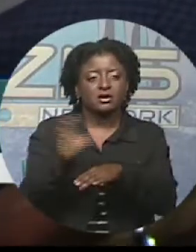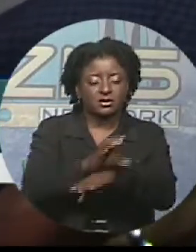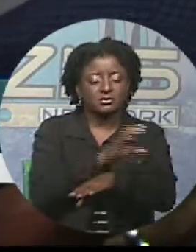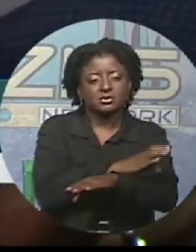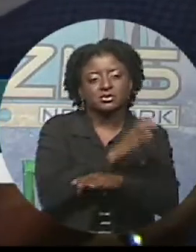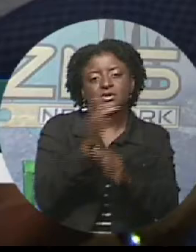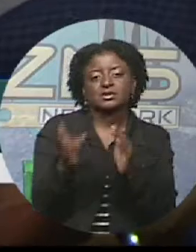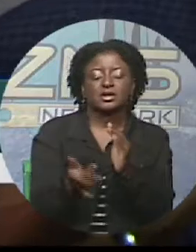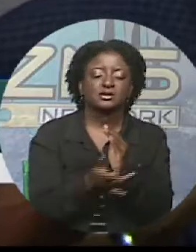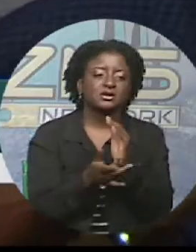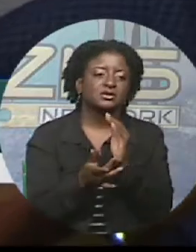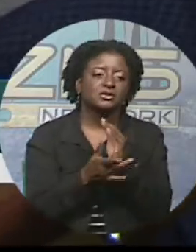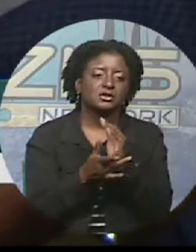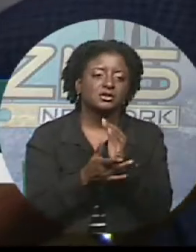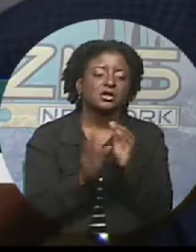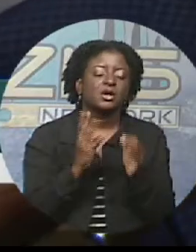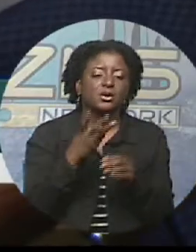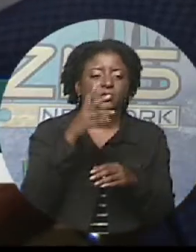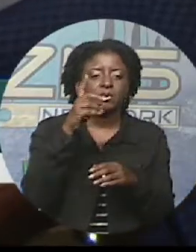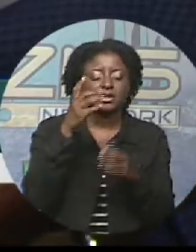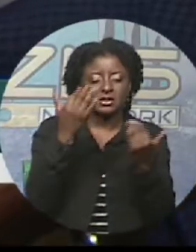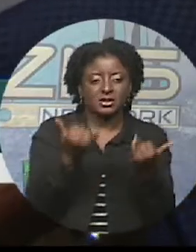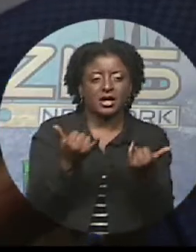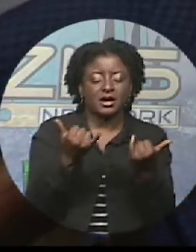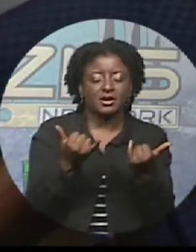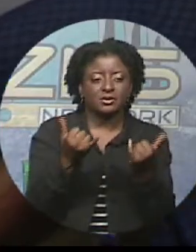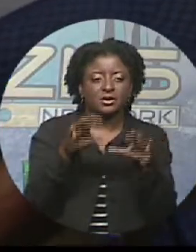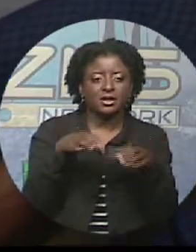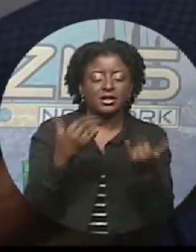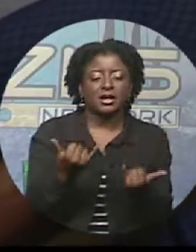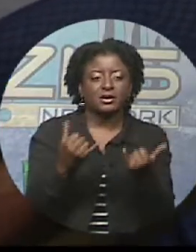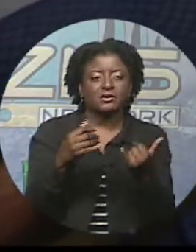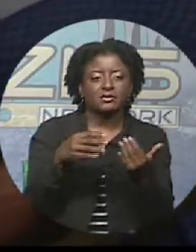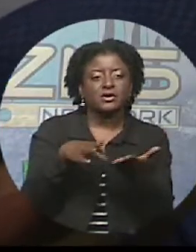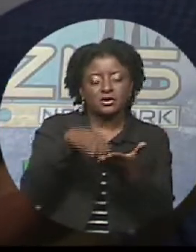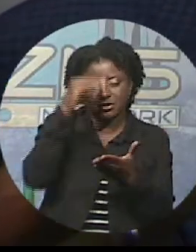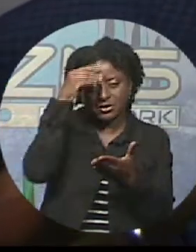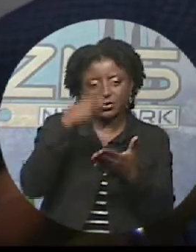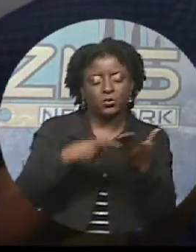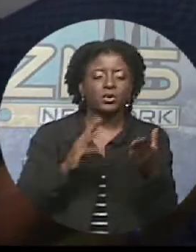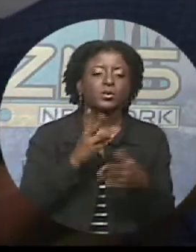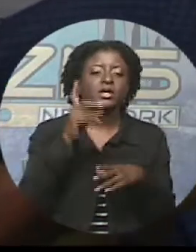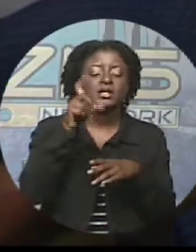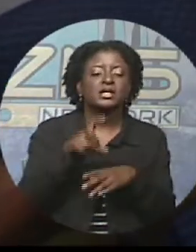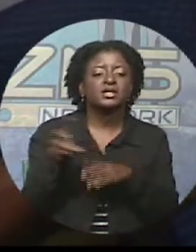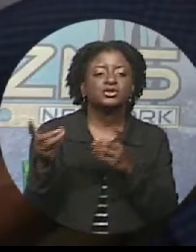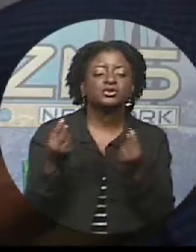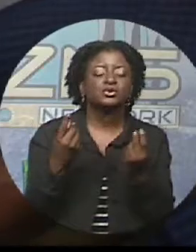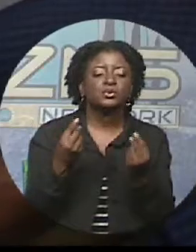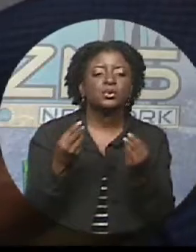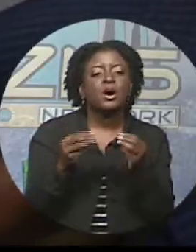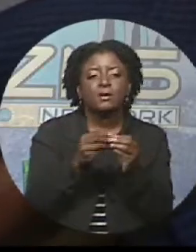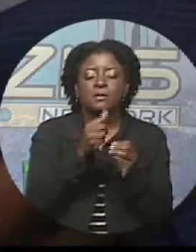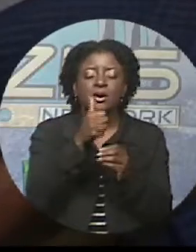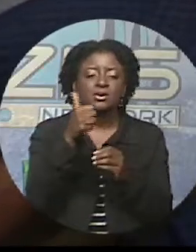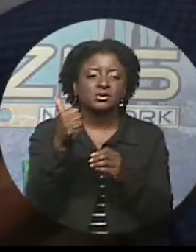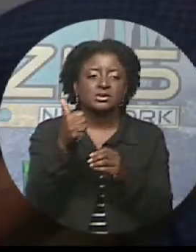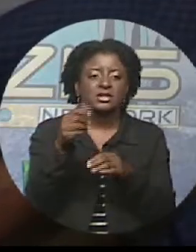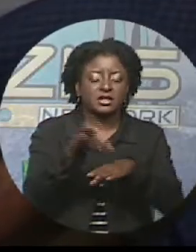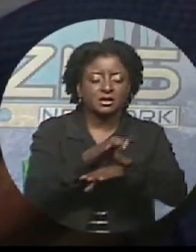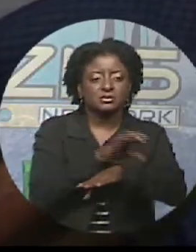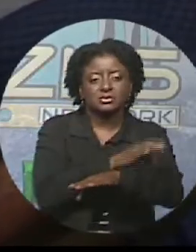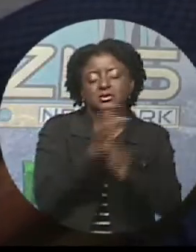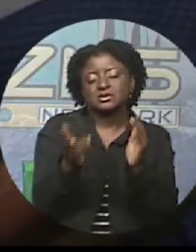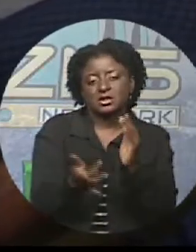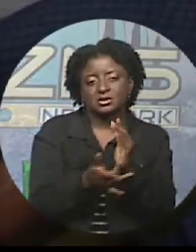budget will be to find out exactly what we do have to do. It's really going to be mostly software system changes. We're thankful that it's delayed to